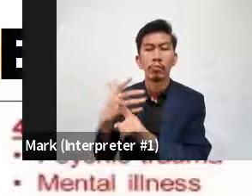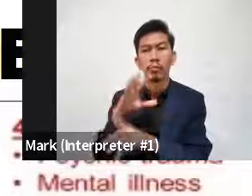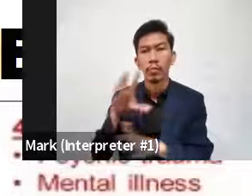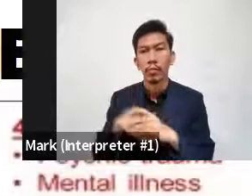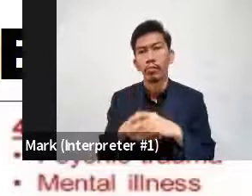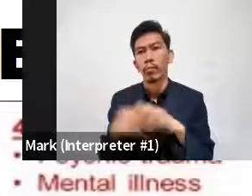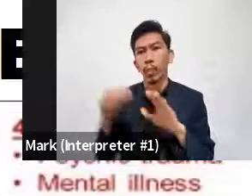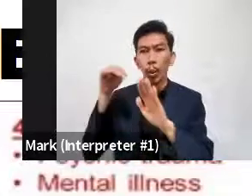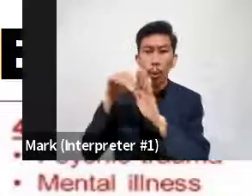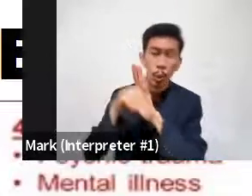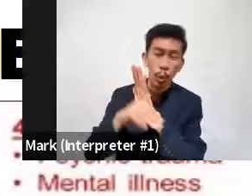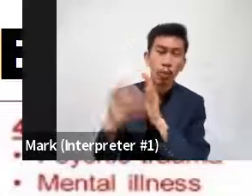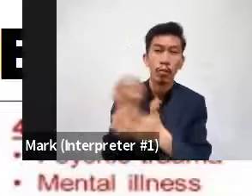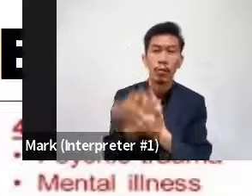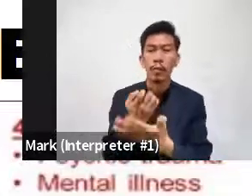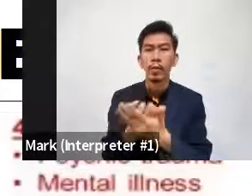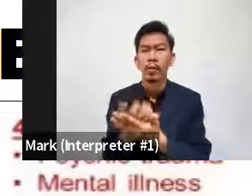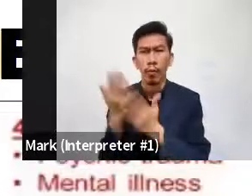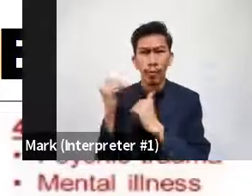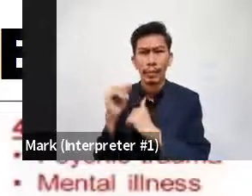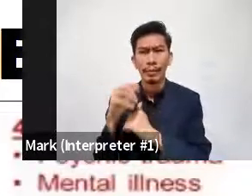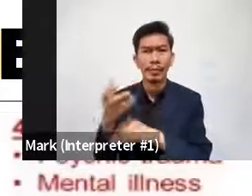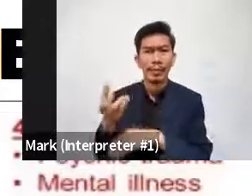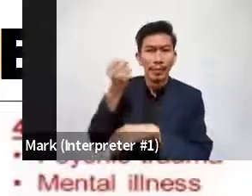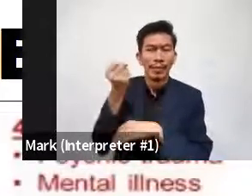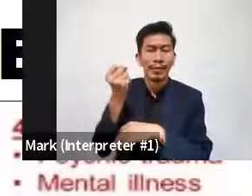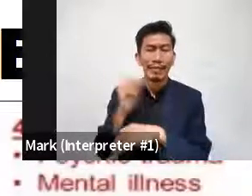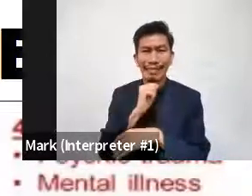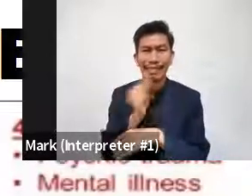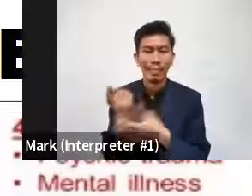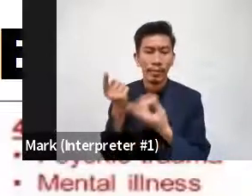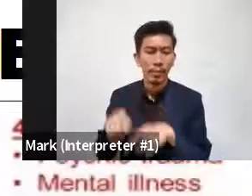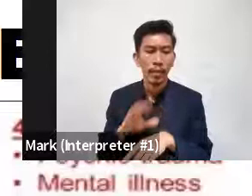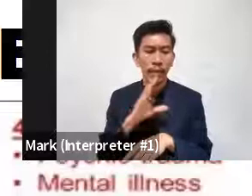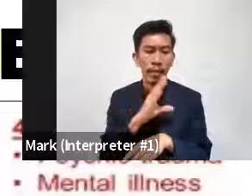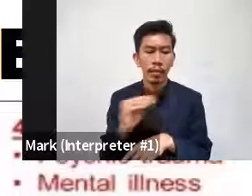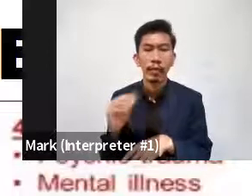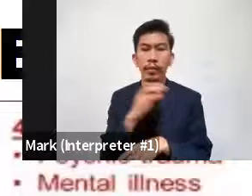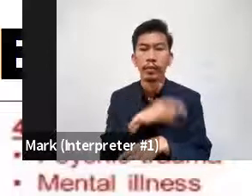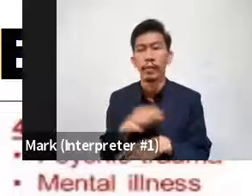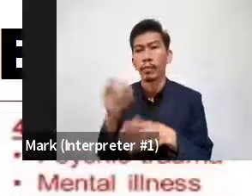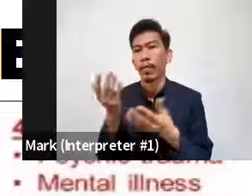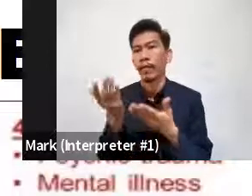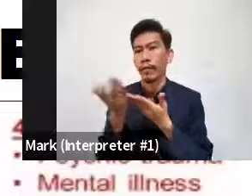recession, hopefully not. Then burnout among the healthcare workers and other frontliners.